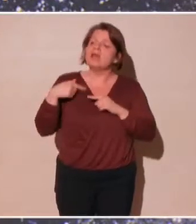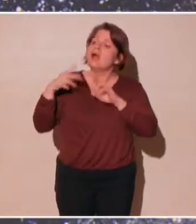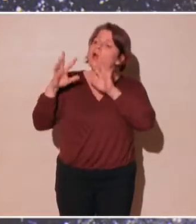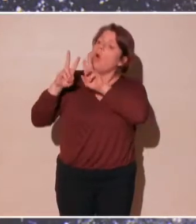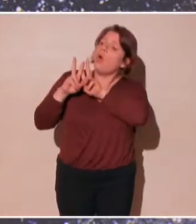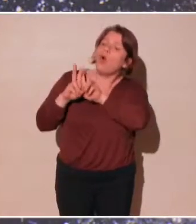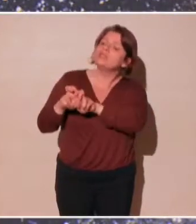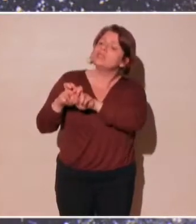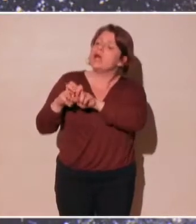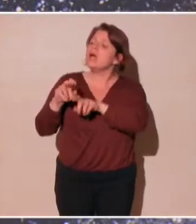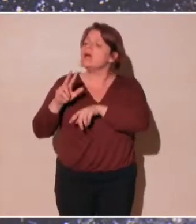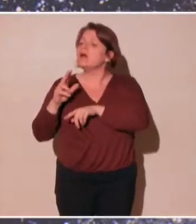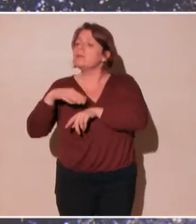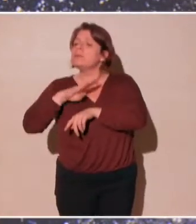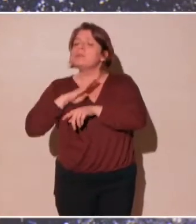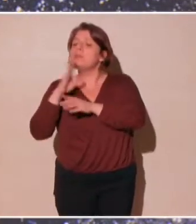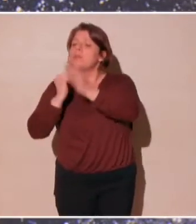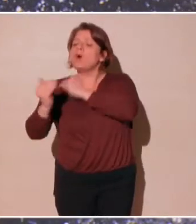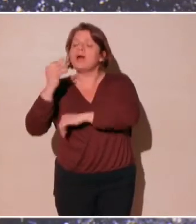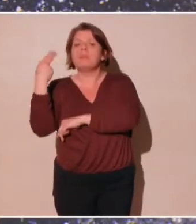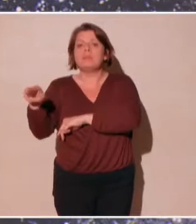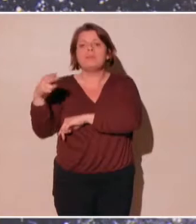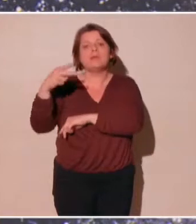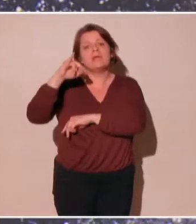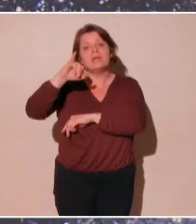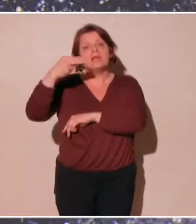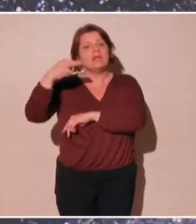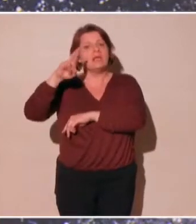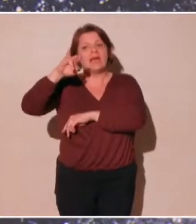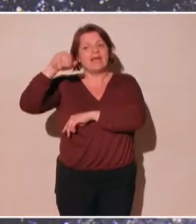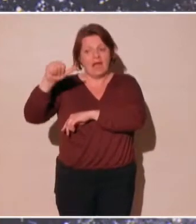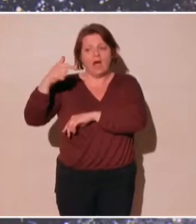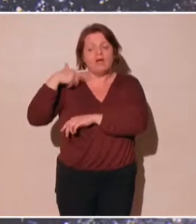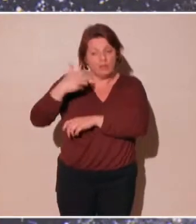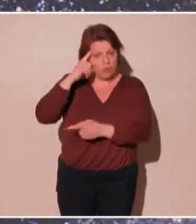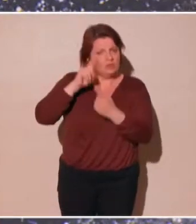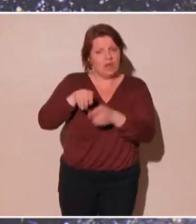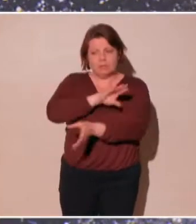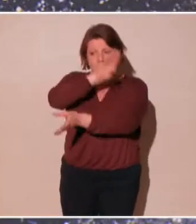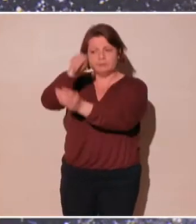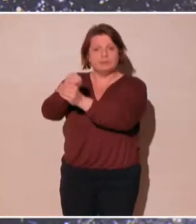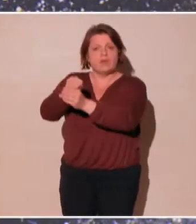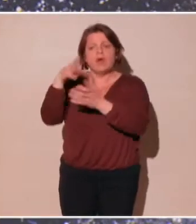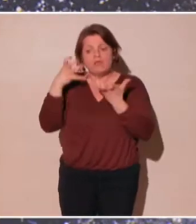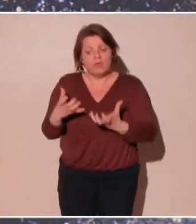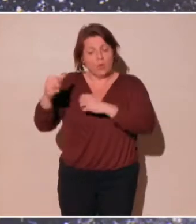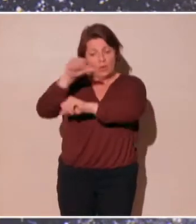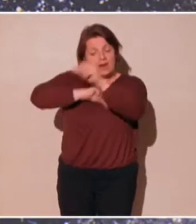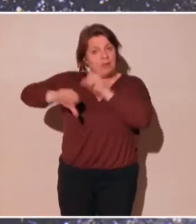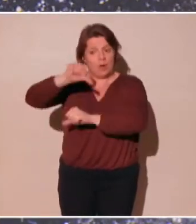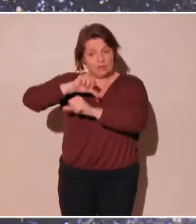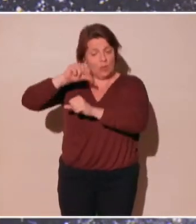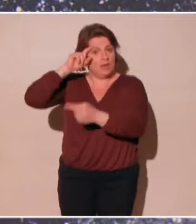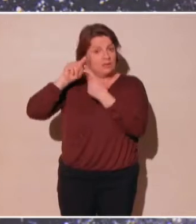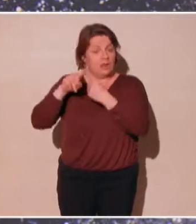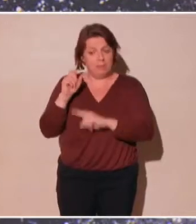at the heart of research in the INRIA research program. I am definitely in favor of having a lab